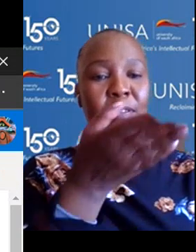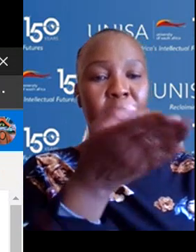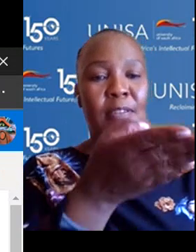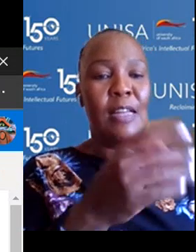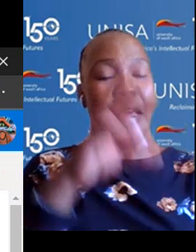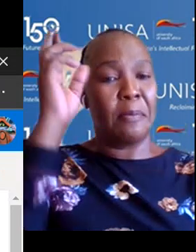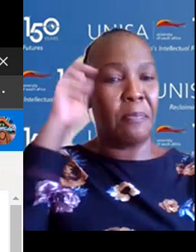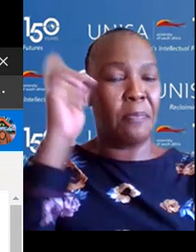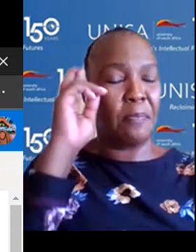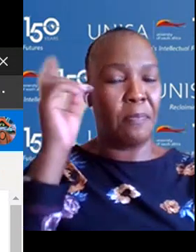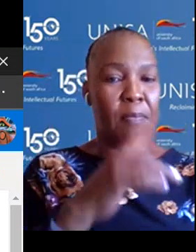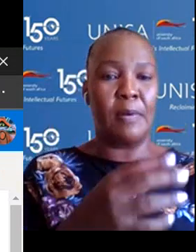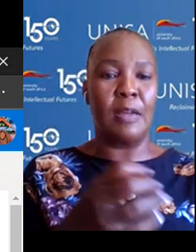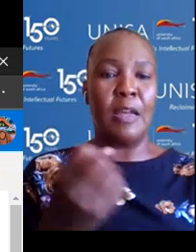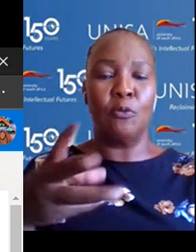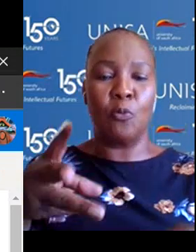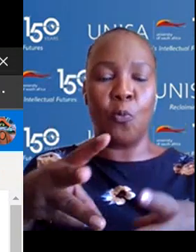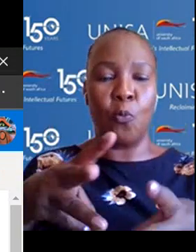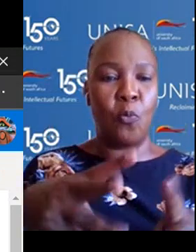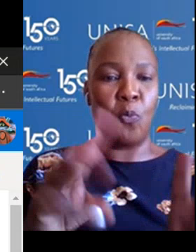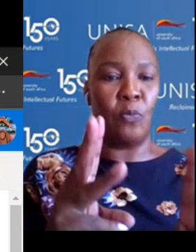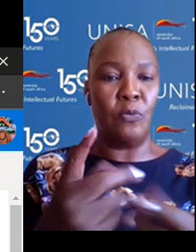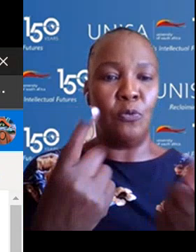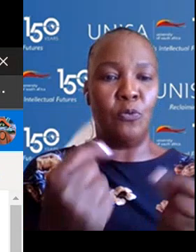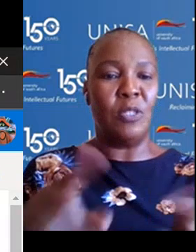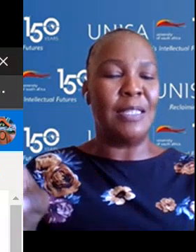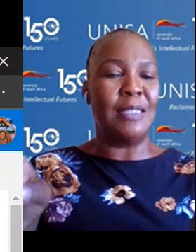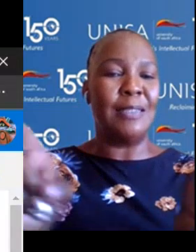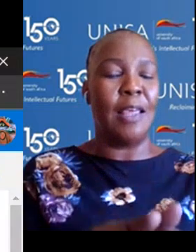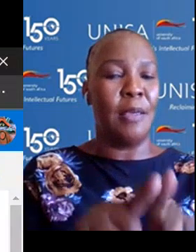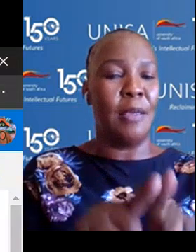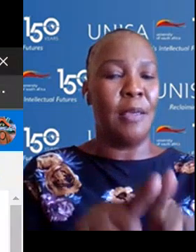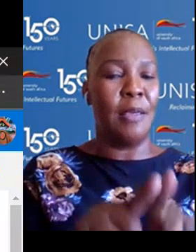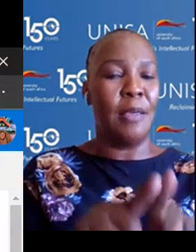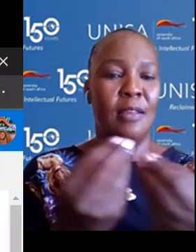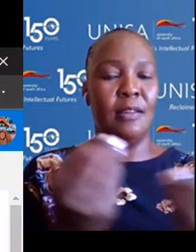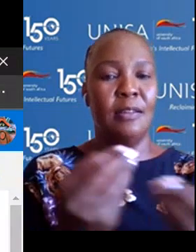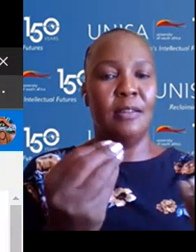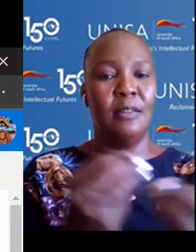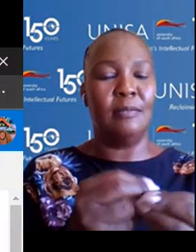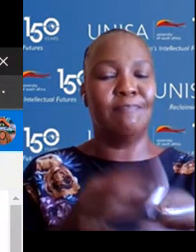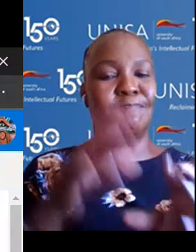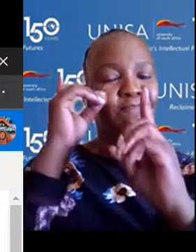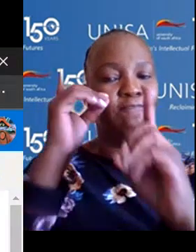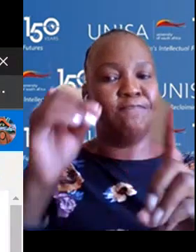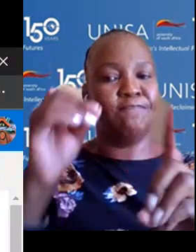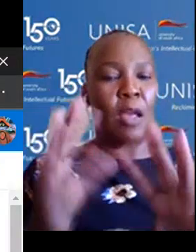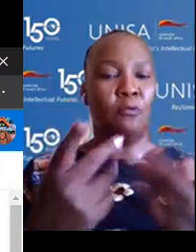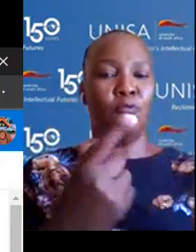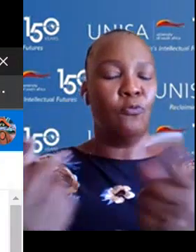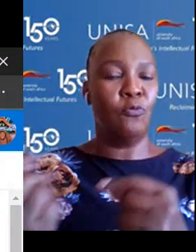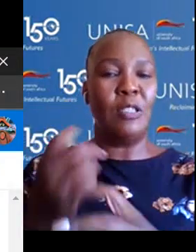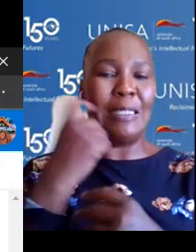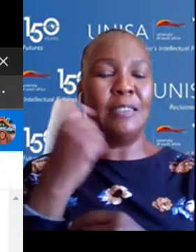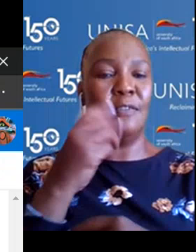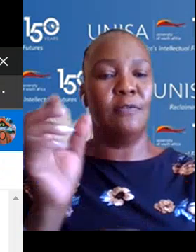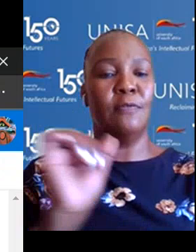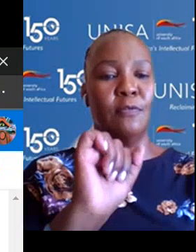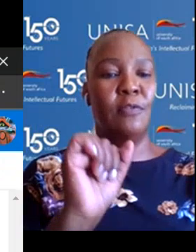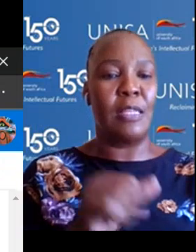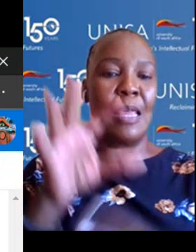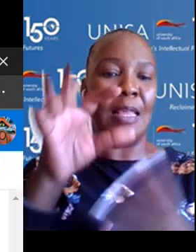there's always a lot of ways to do the same thing. It's up to you to decide which is the easiest route. Okay, so I select